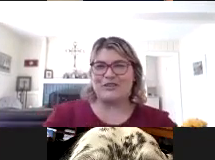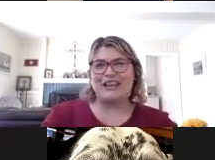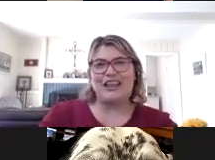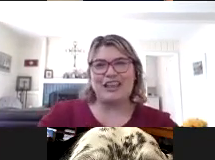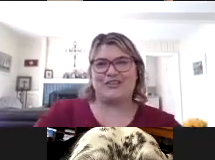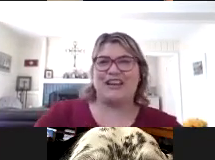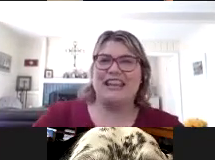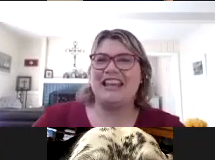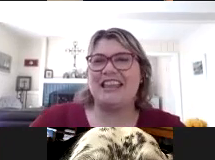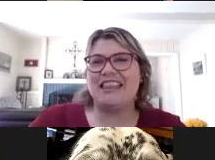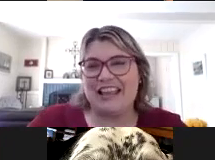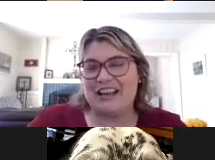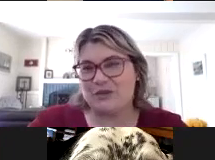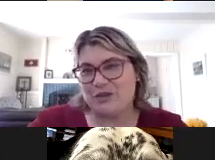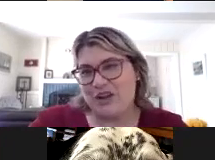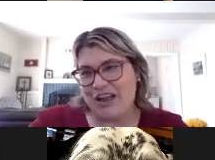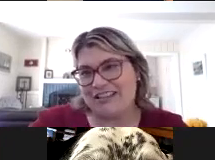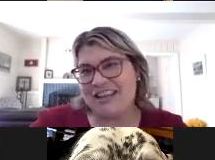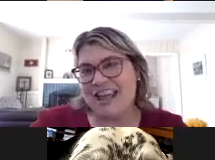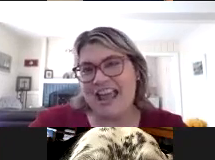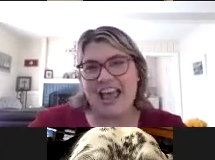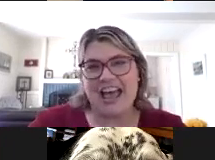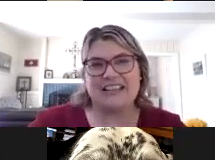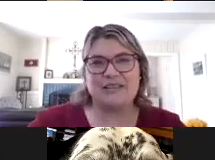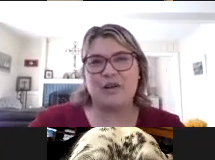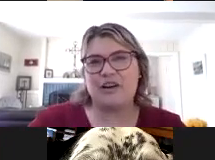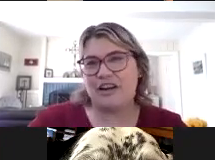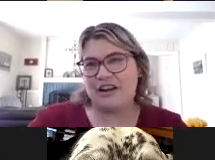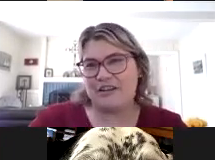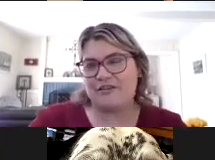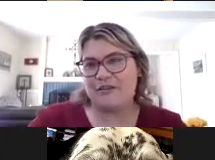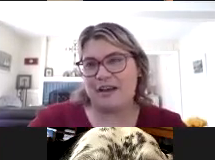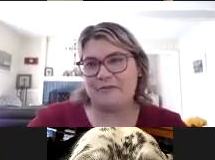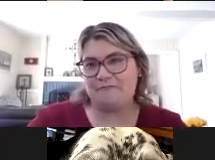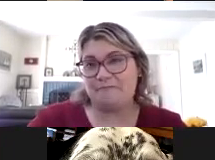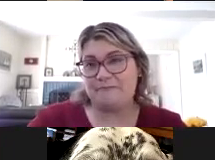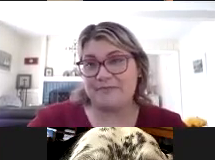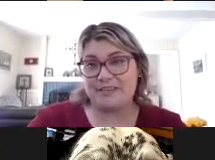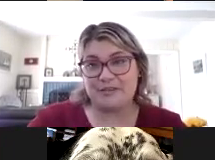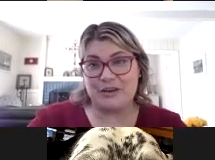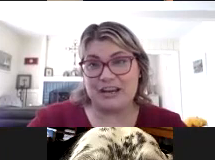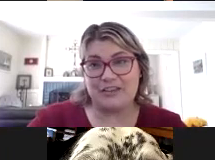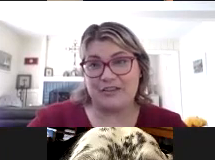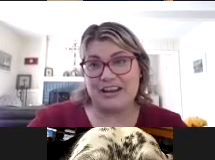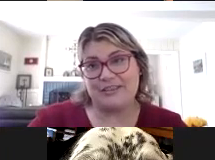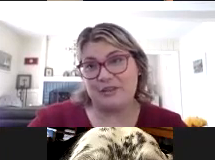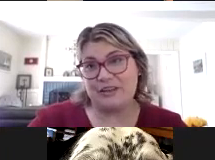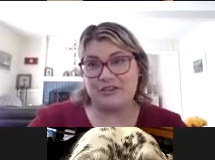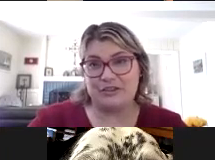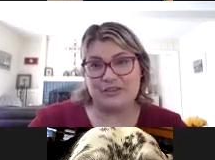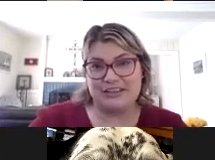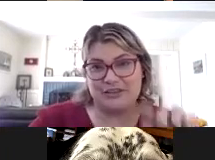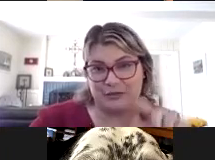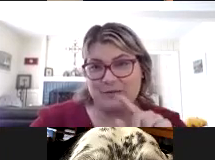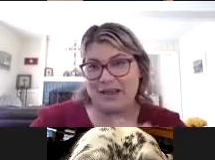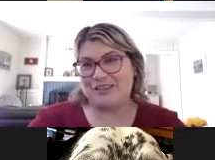to Ring 3, the Electoral College. And part of Ring 3 is really